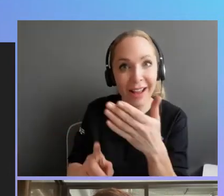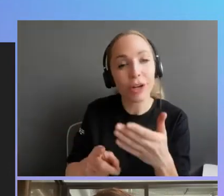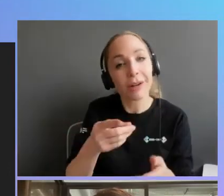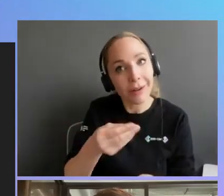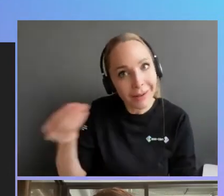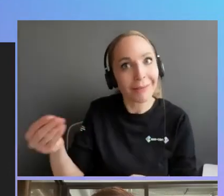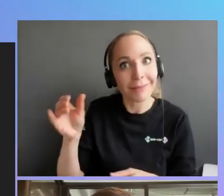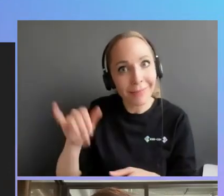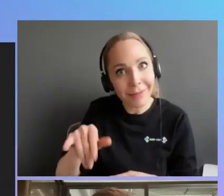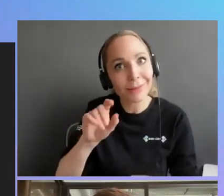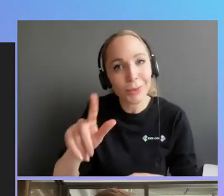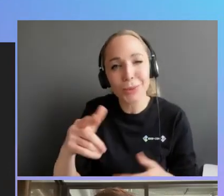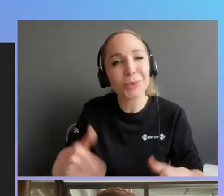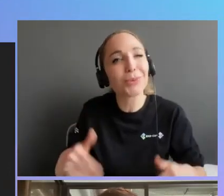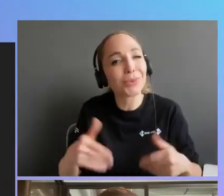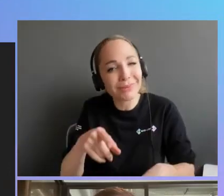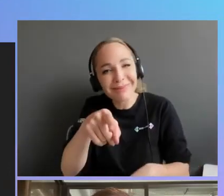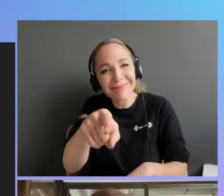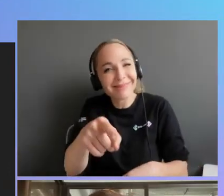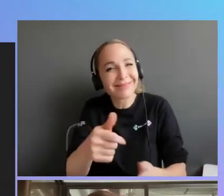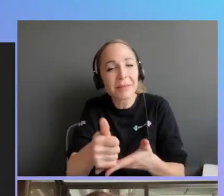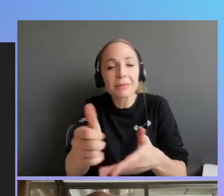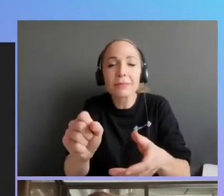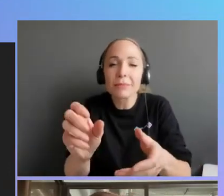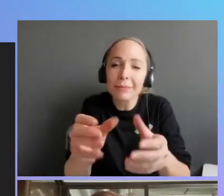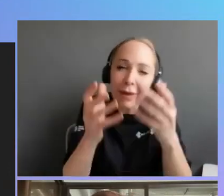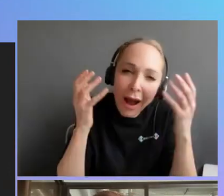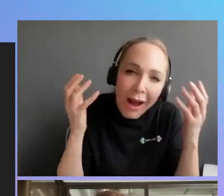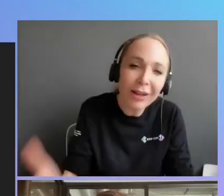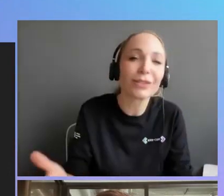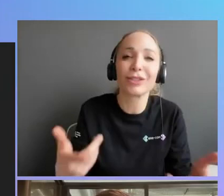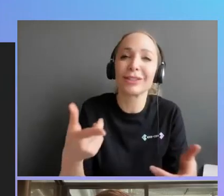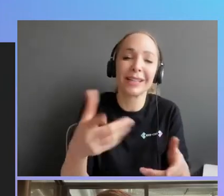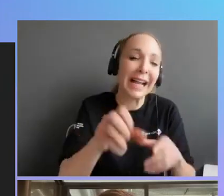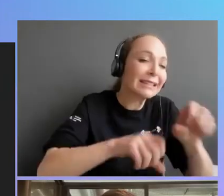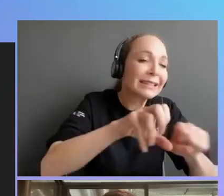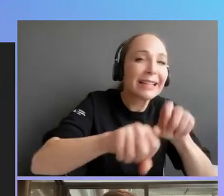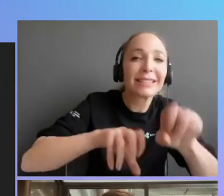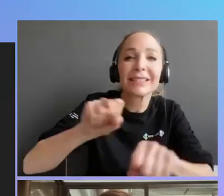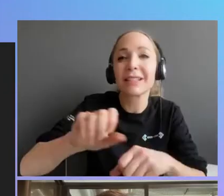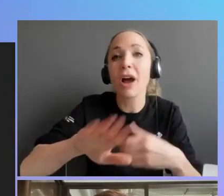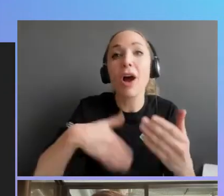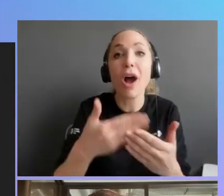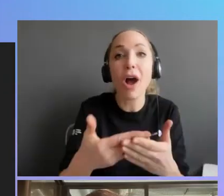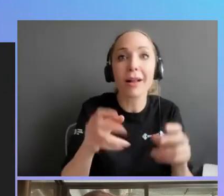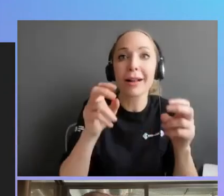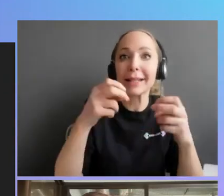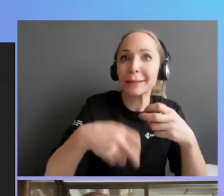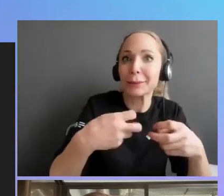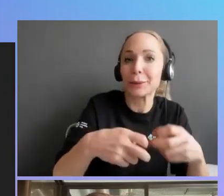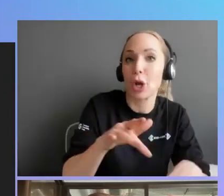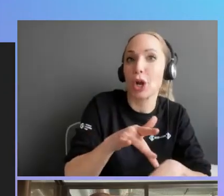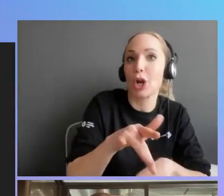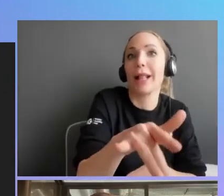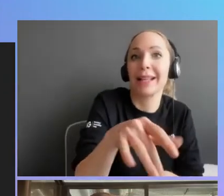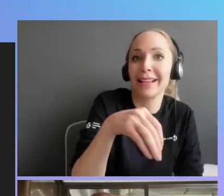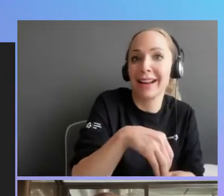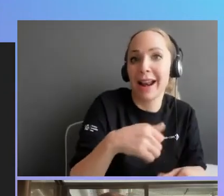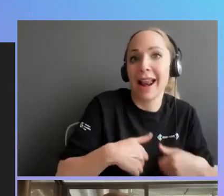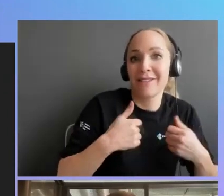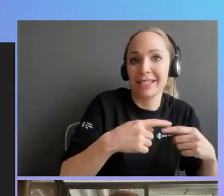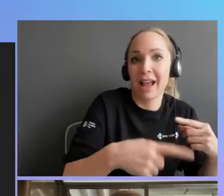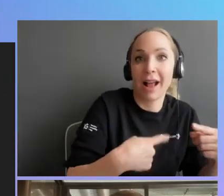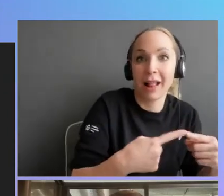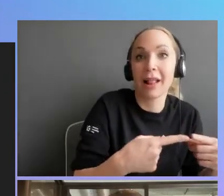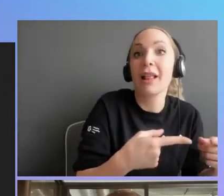helps tremendously catch issues as early in the software development lifecycle as possible, because finding issues later on in the